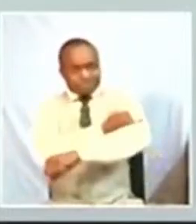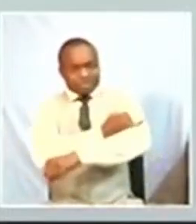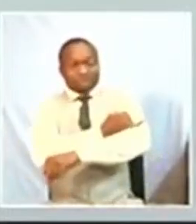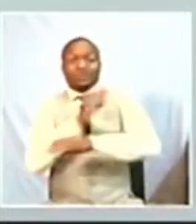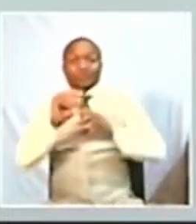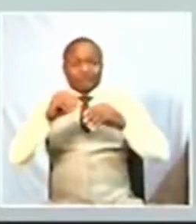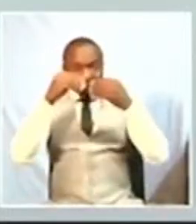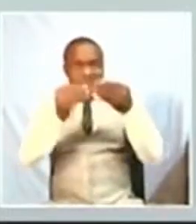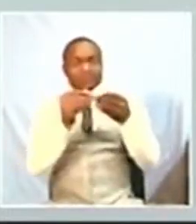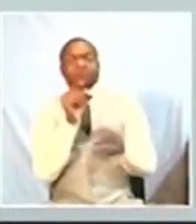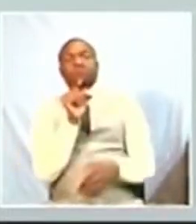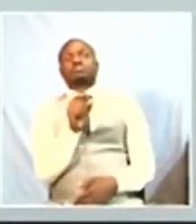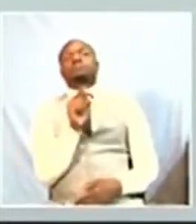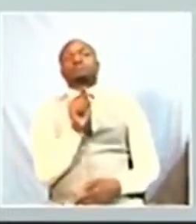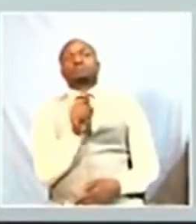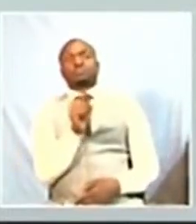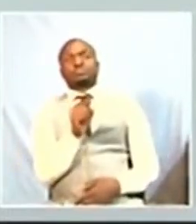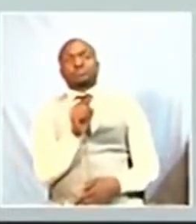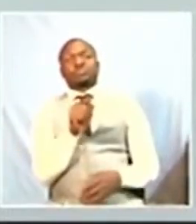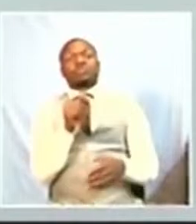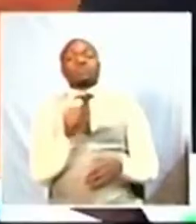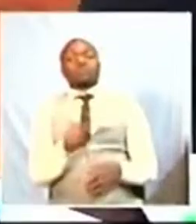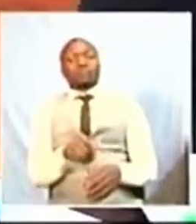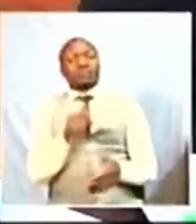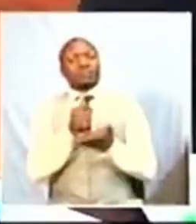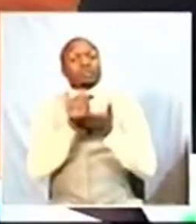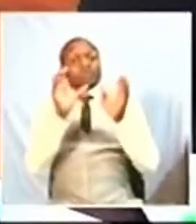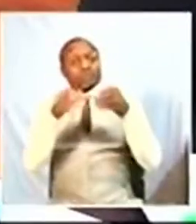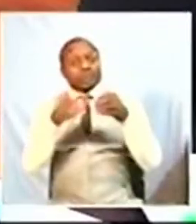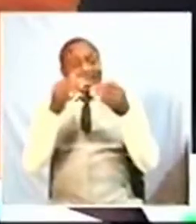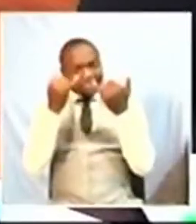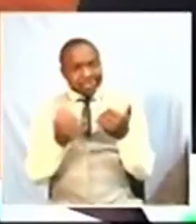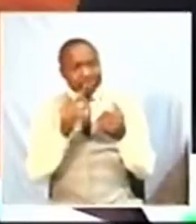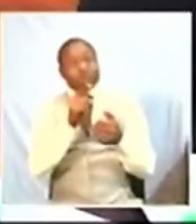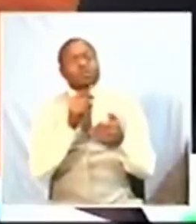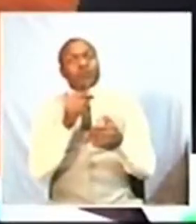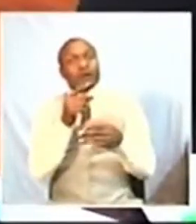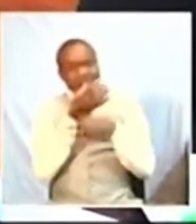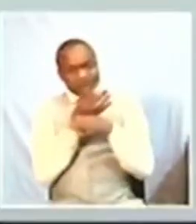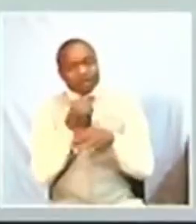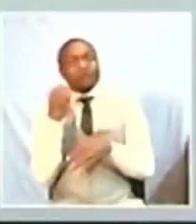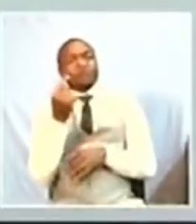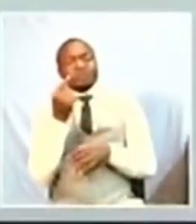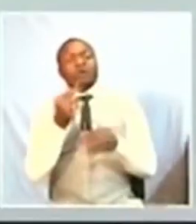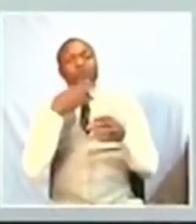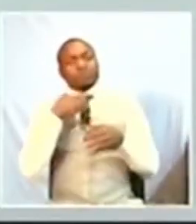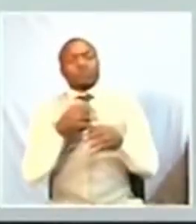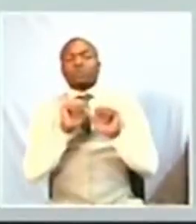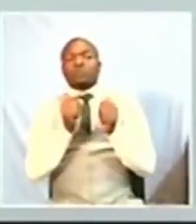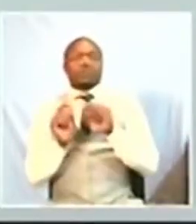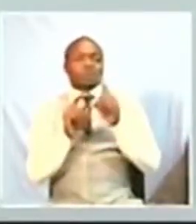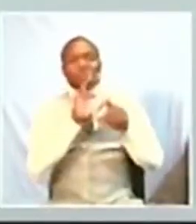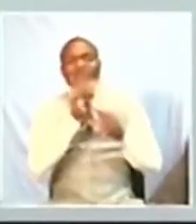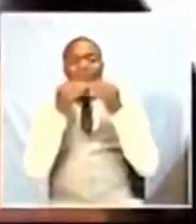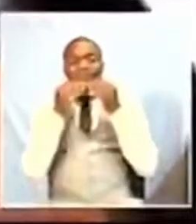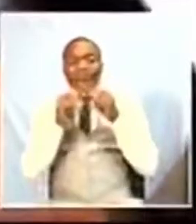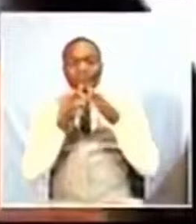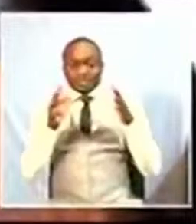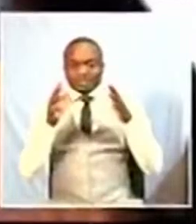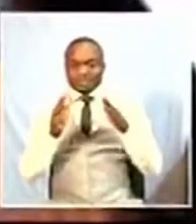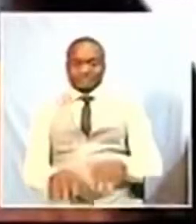has the area conferred on you on behalf of the committee. From now on, you are on your own. We wish you well as you go back. Thank you very